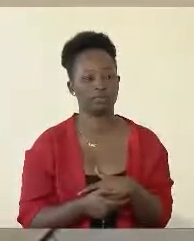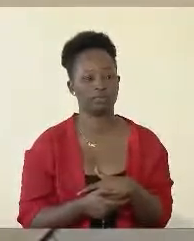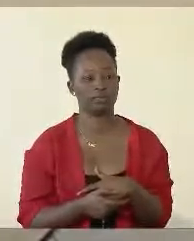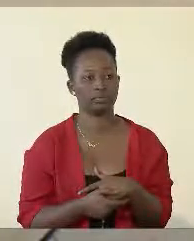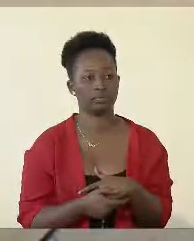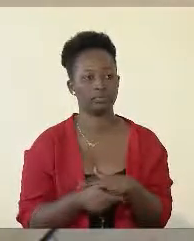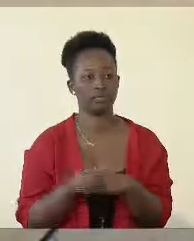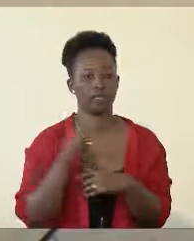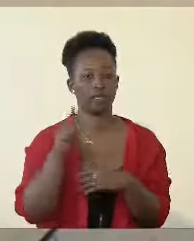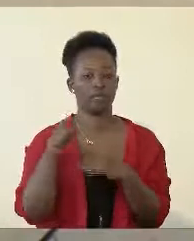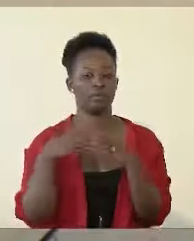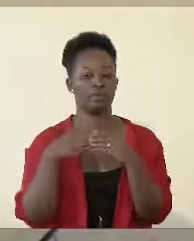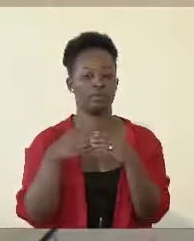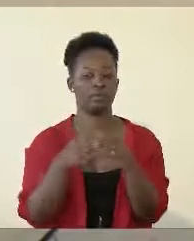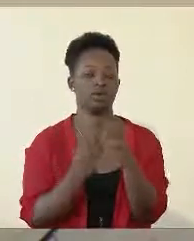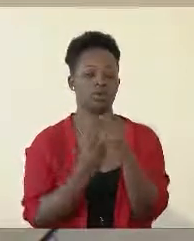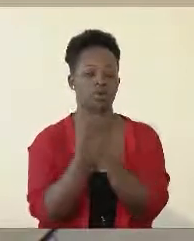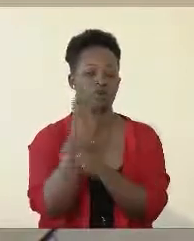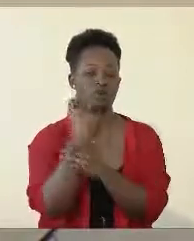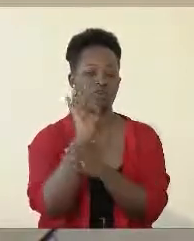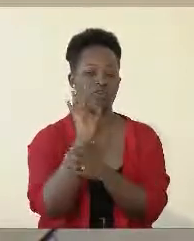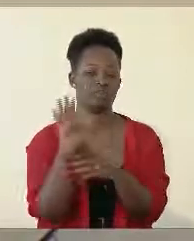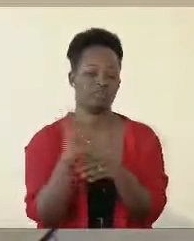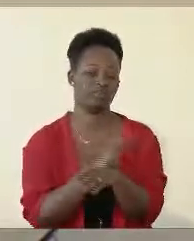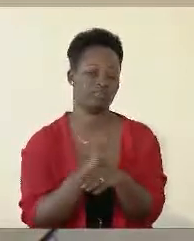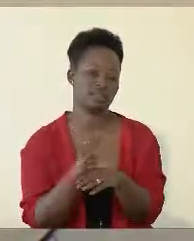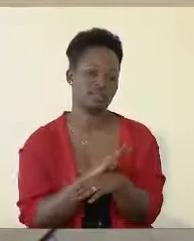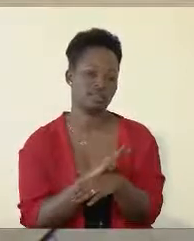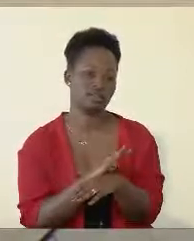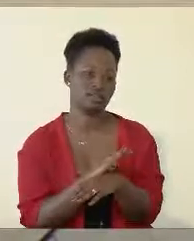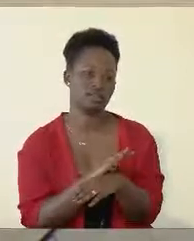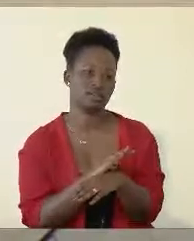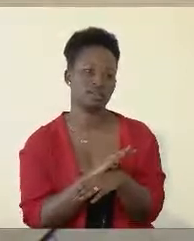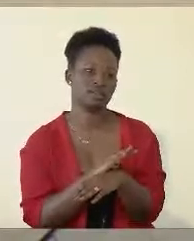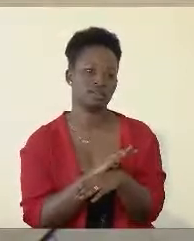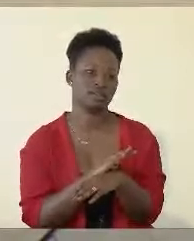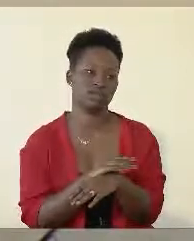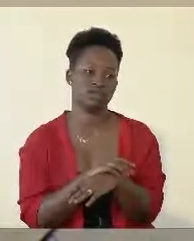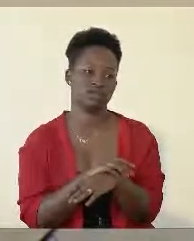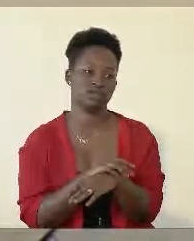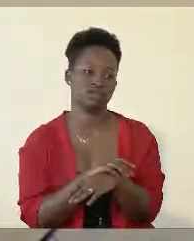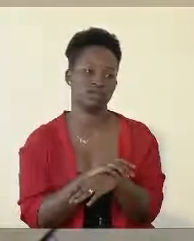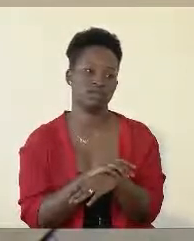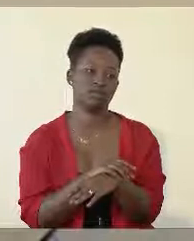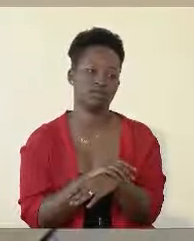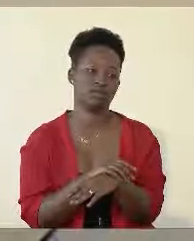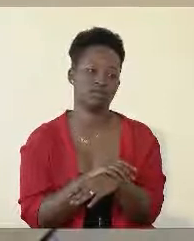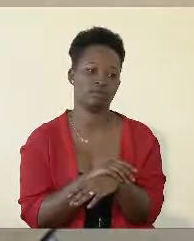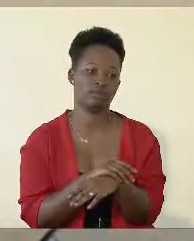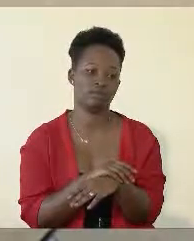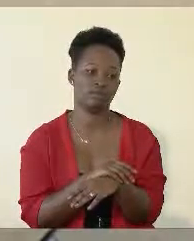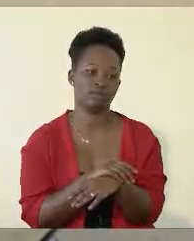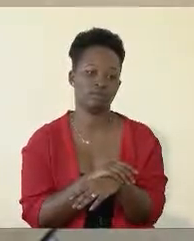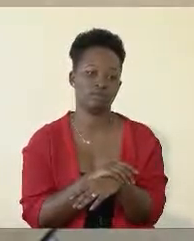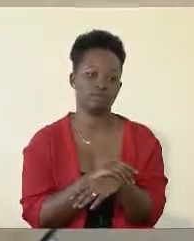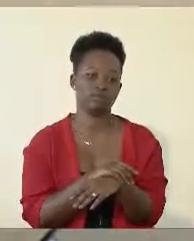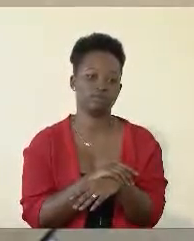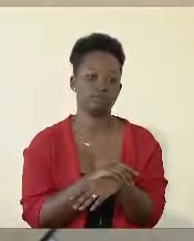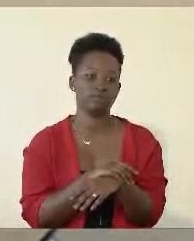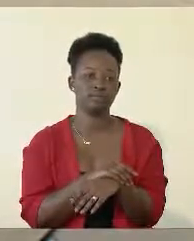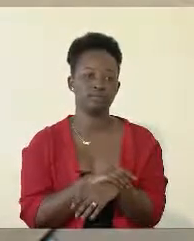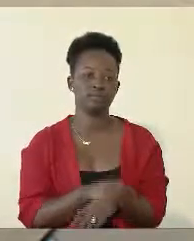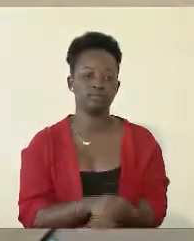which leads to growth of the business, which leads to